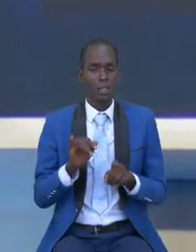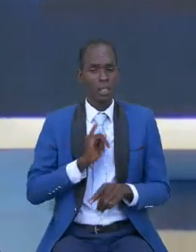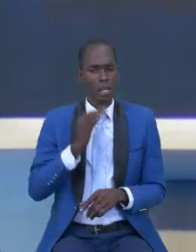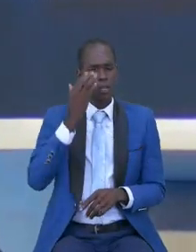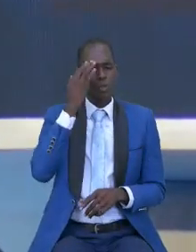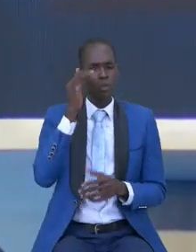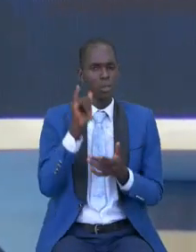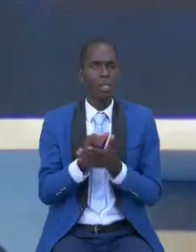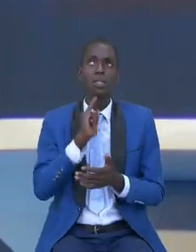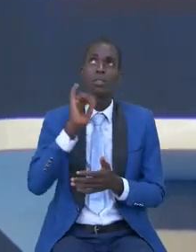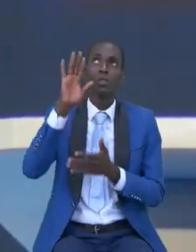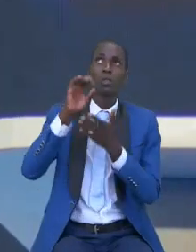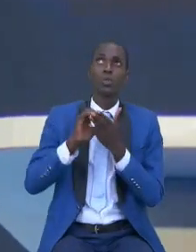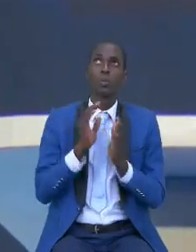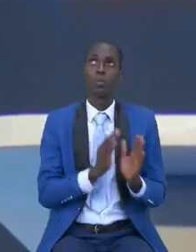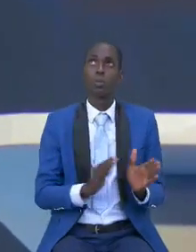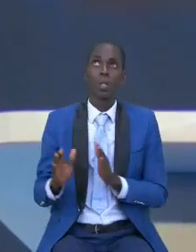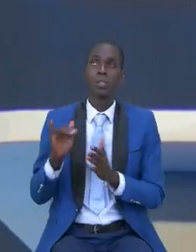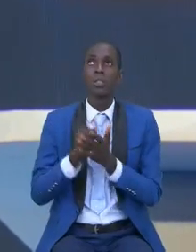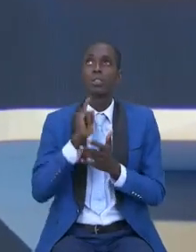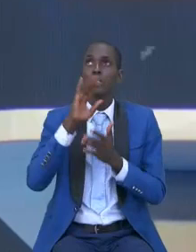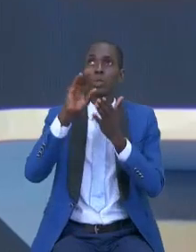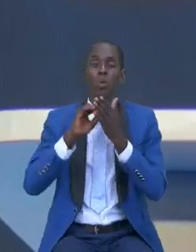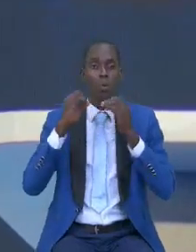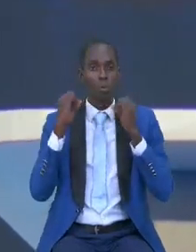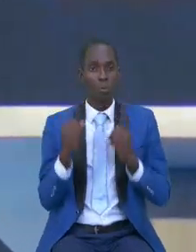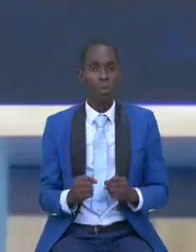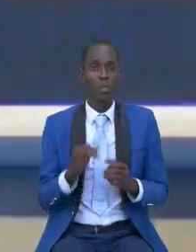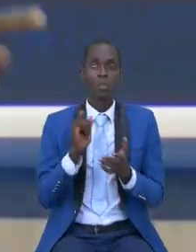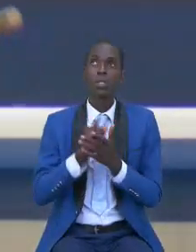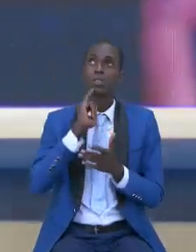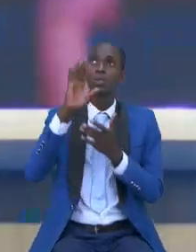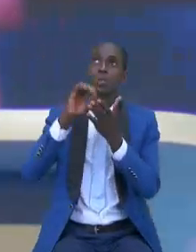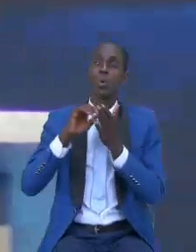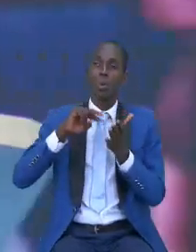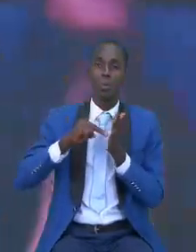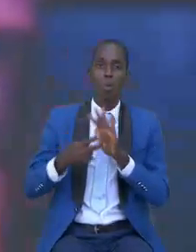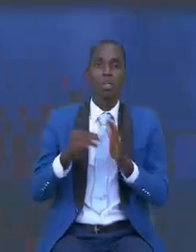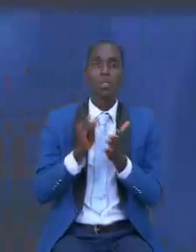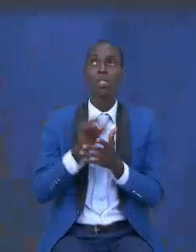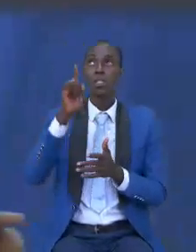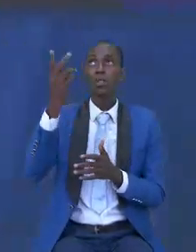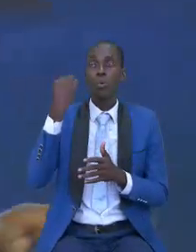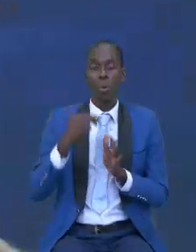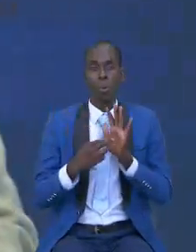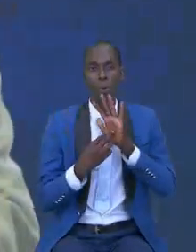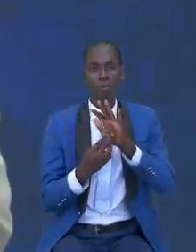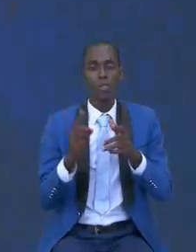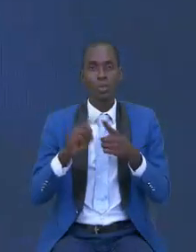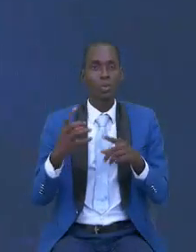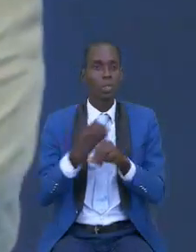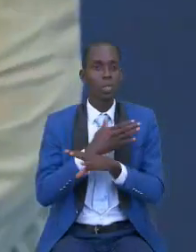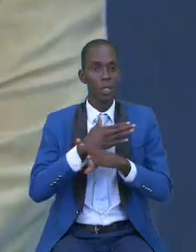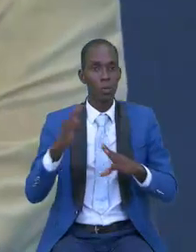his program, that's his power, that's his purpose, that he was manifested to take away our